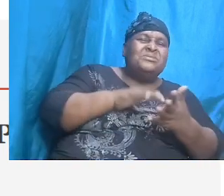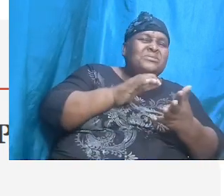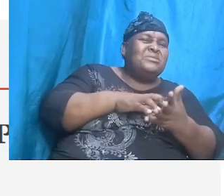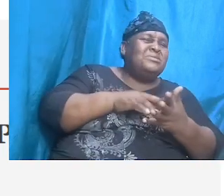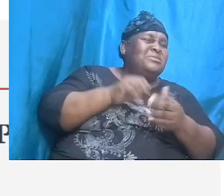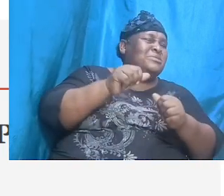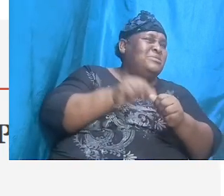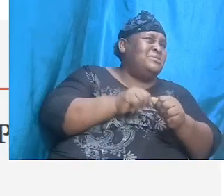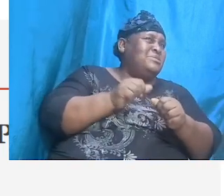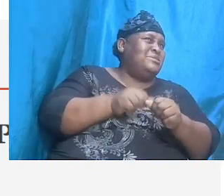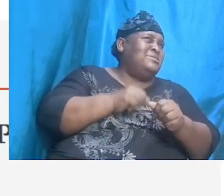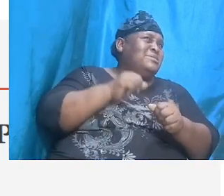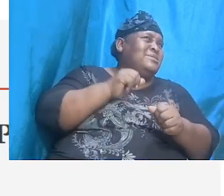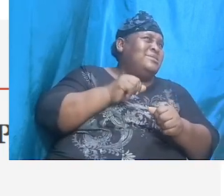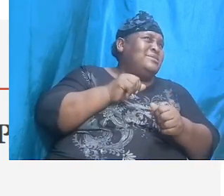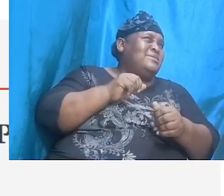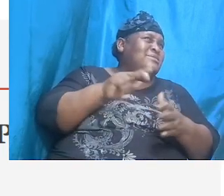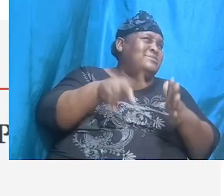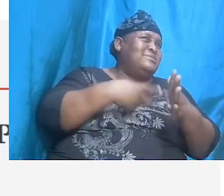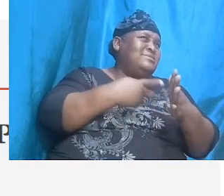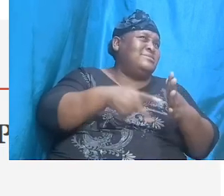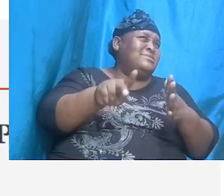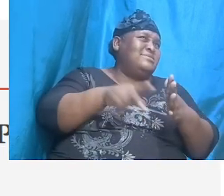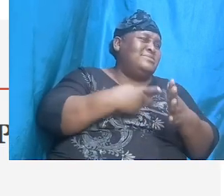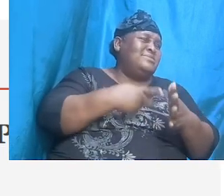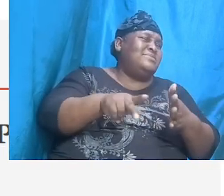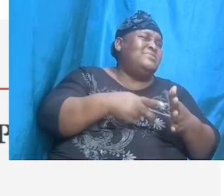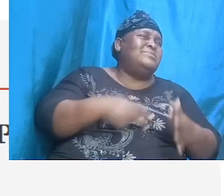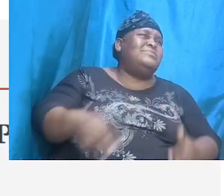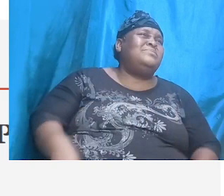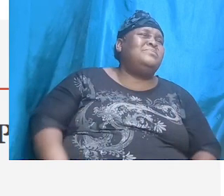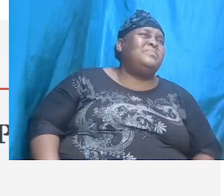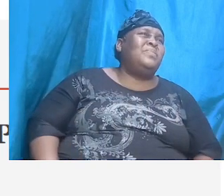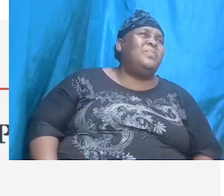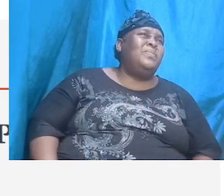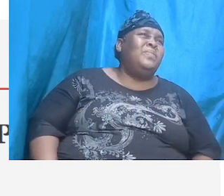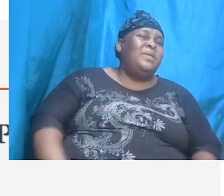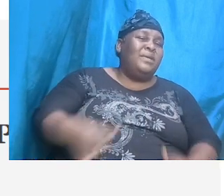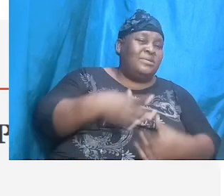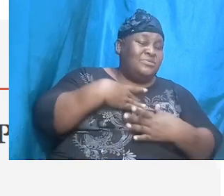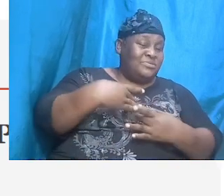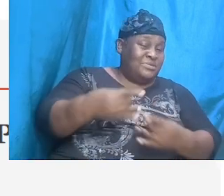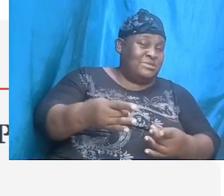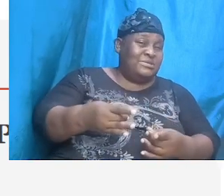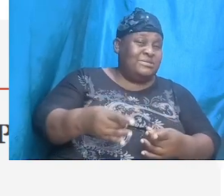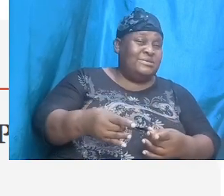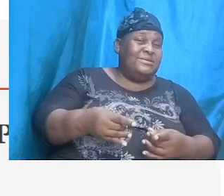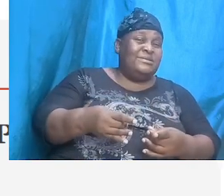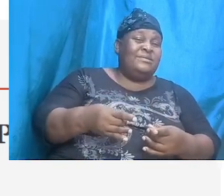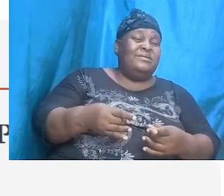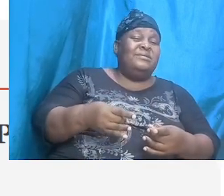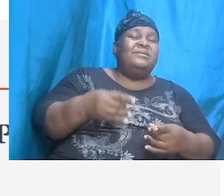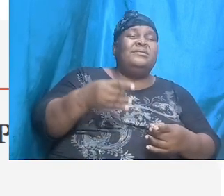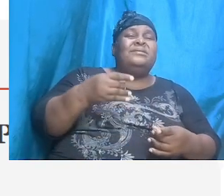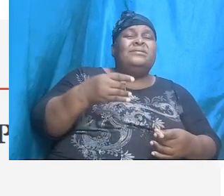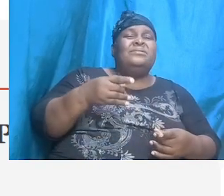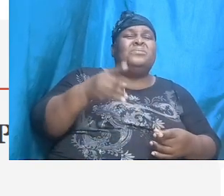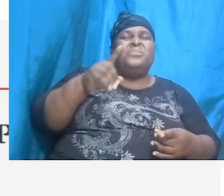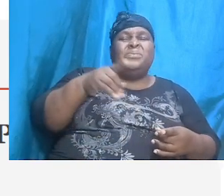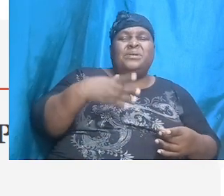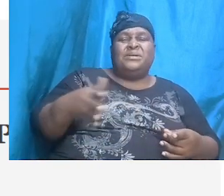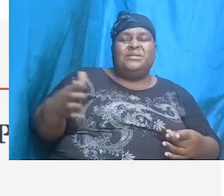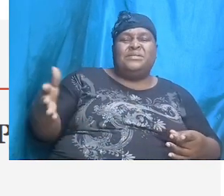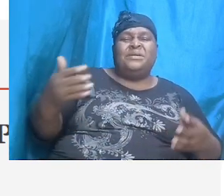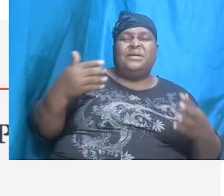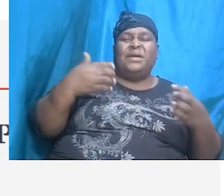psalms from about Psalm 120 to Psalm 134. But it's interesting though that, amen, one of the things that they had